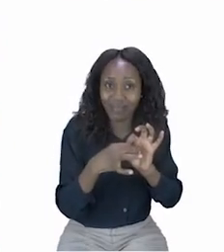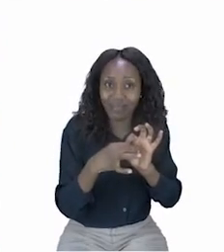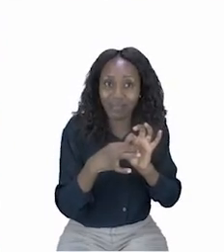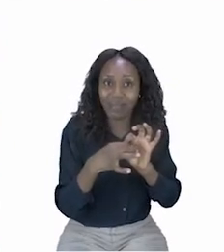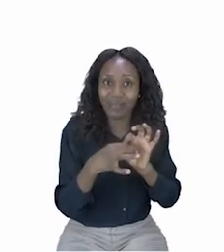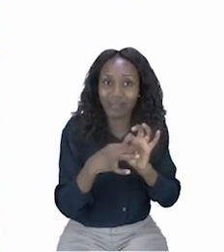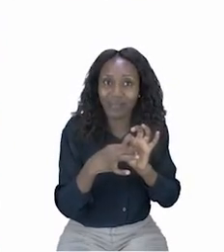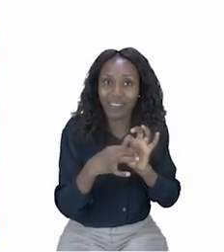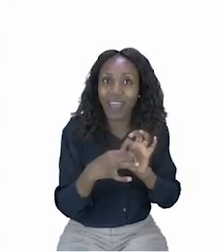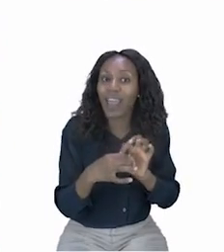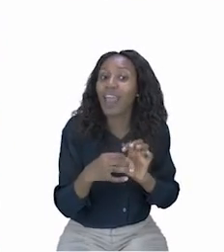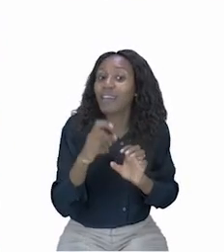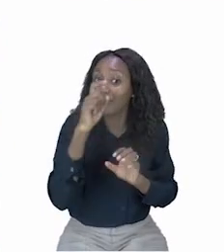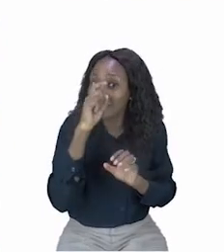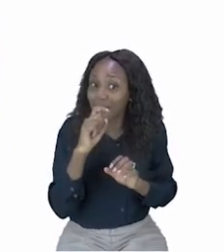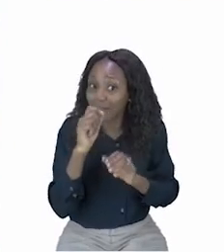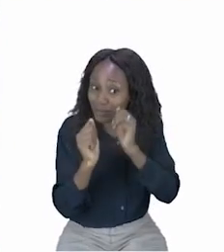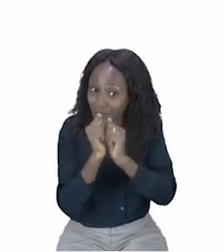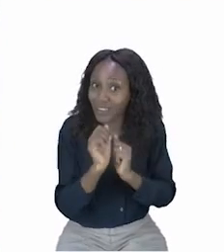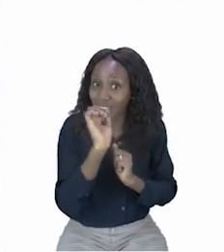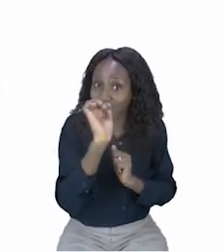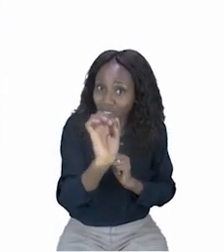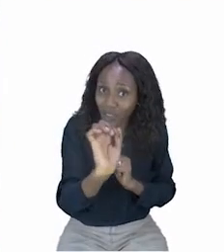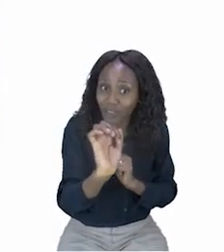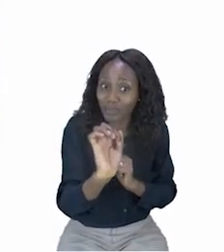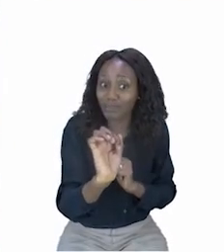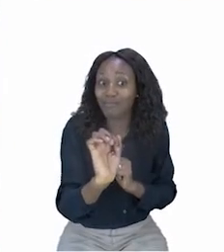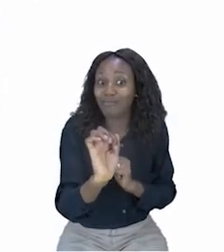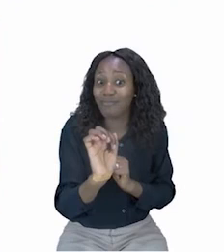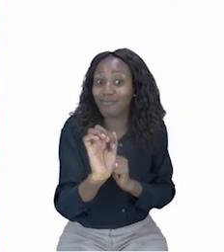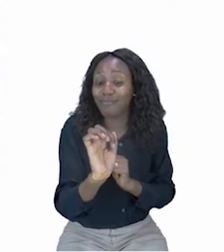your sibling is your sister.